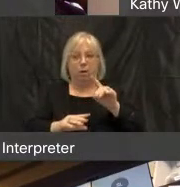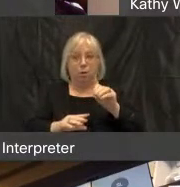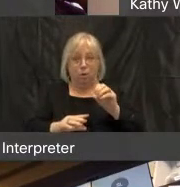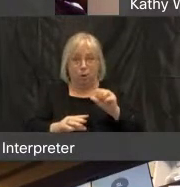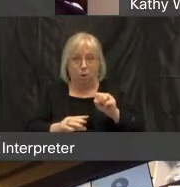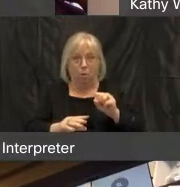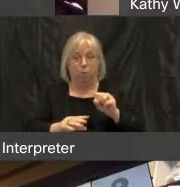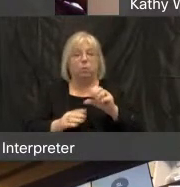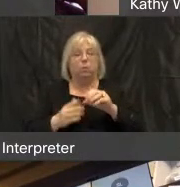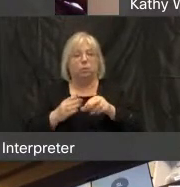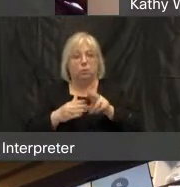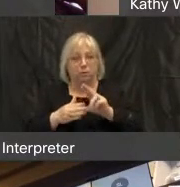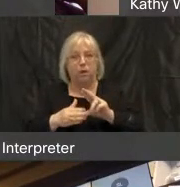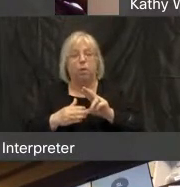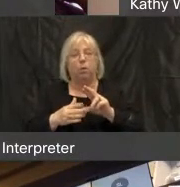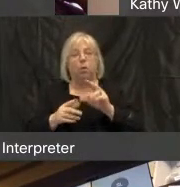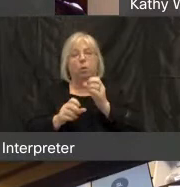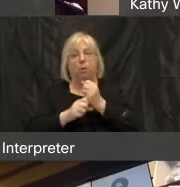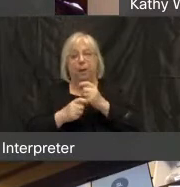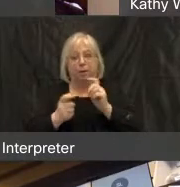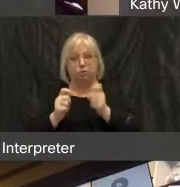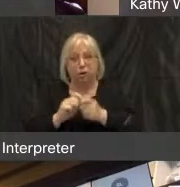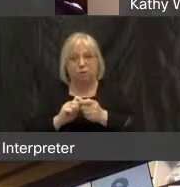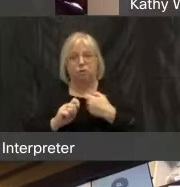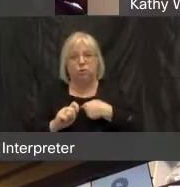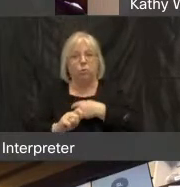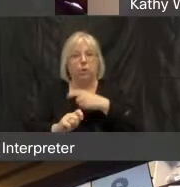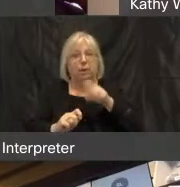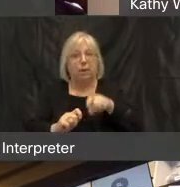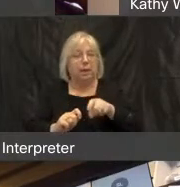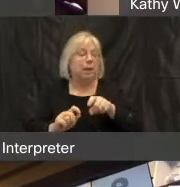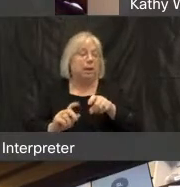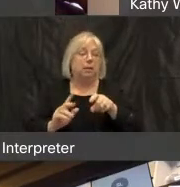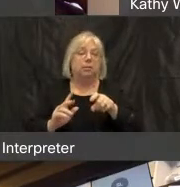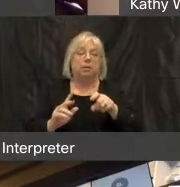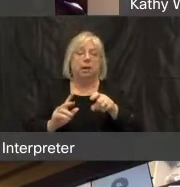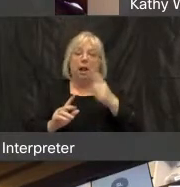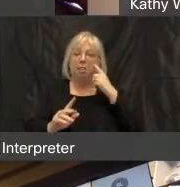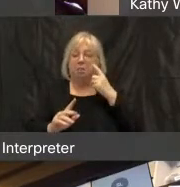review those and make whatever changes that we can make.